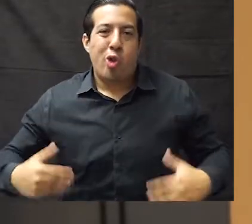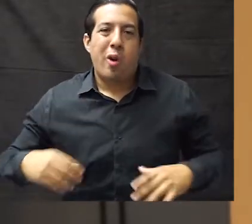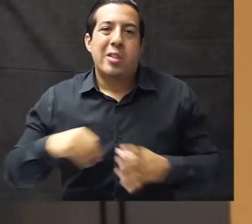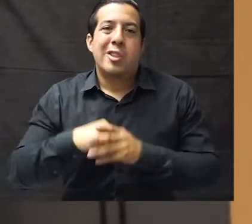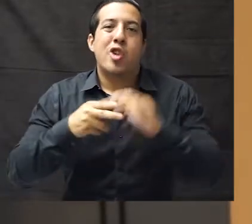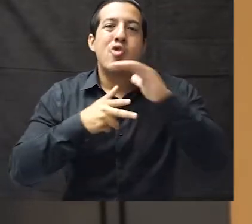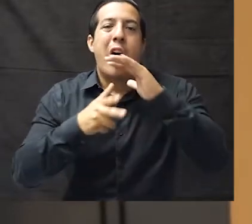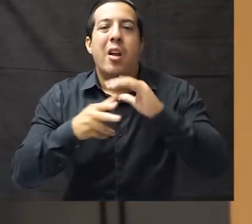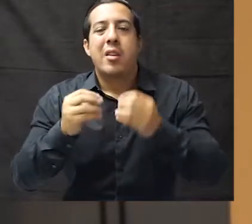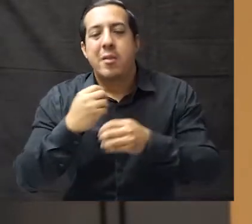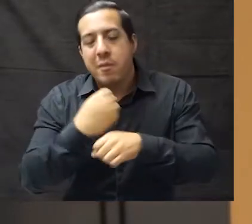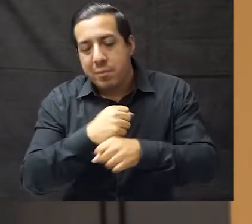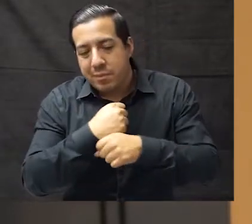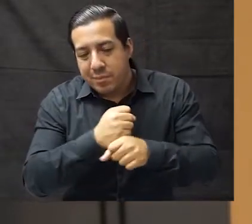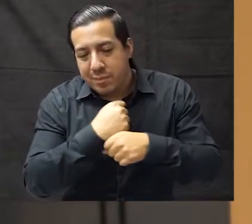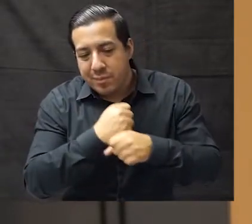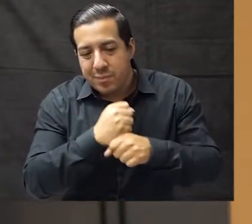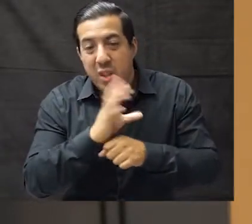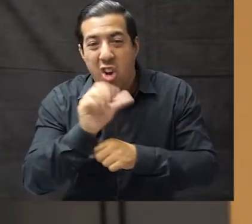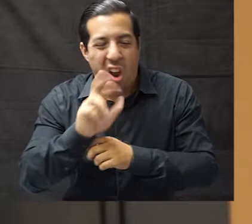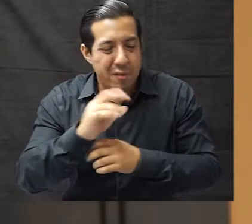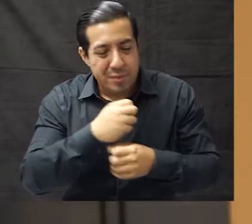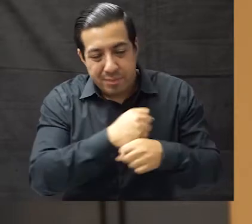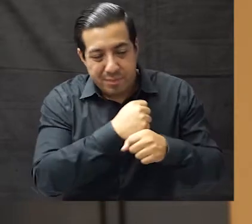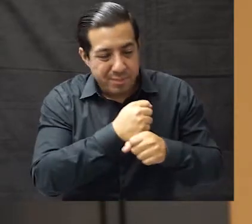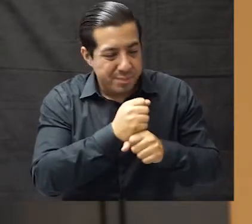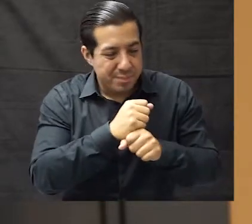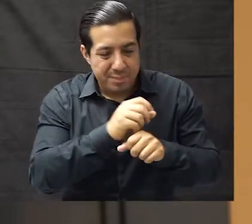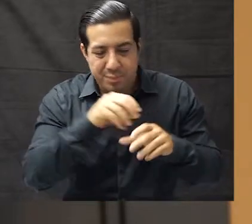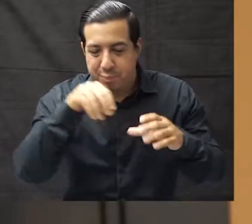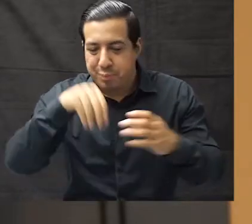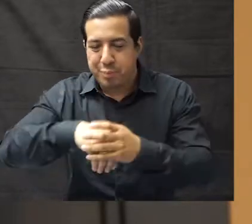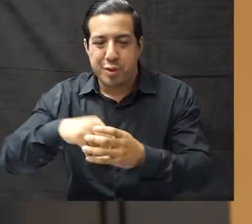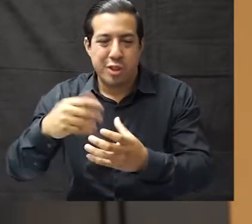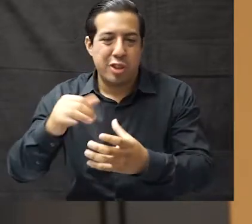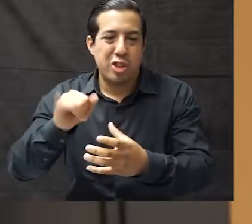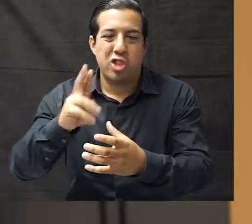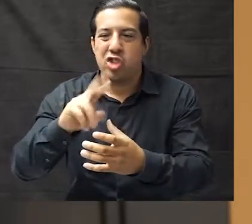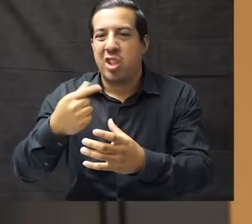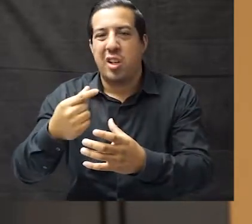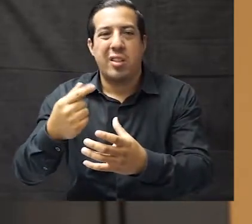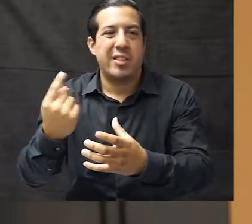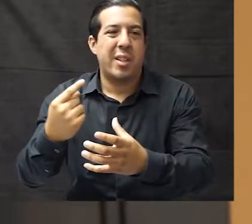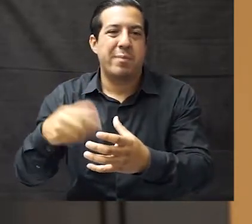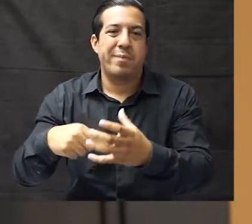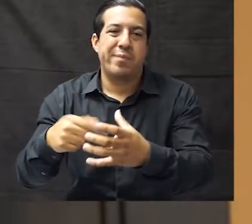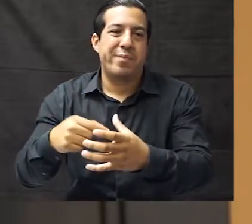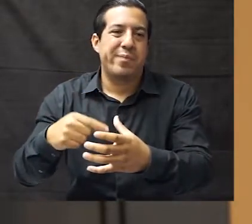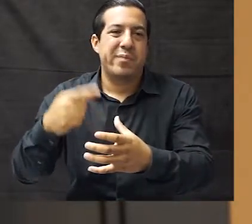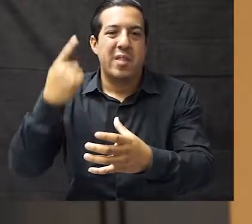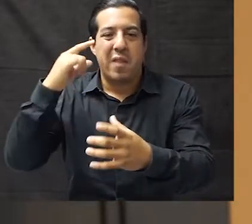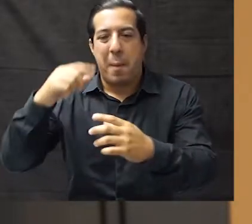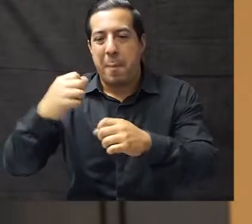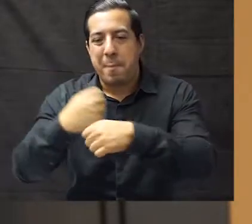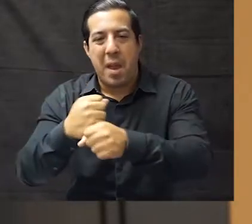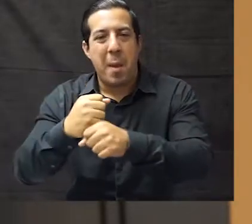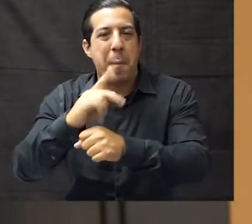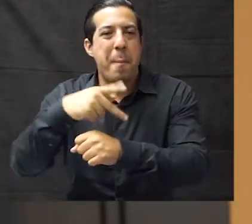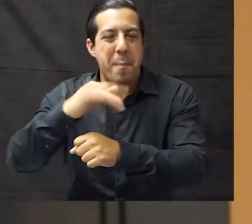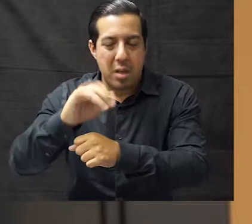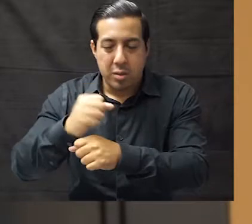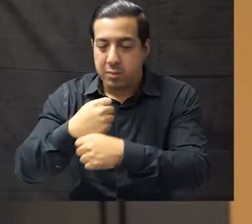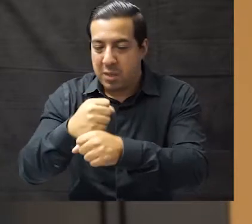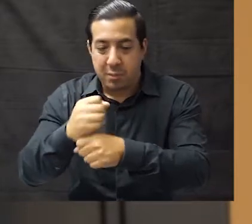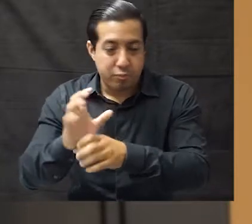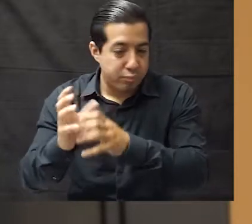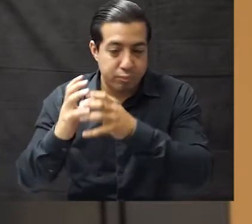cranks out 10,000 pills. So each one of those crystals in that little baggie is a lethal dose. So there's 4,000 lethal doses in there.